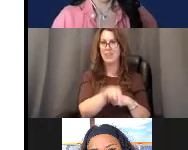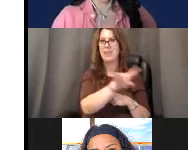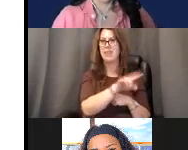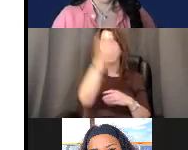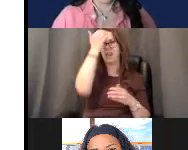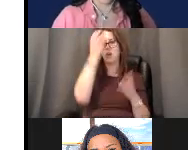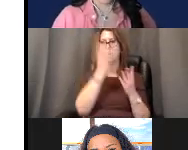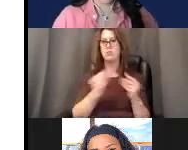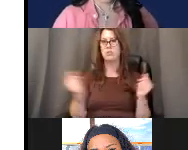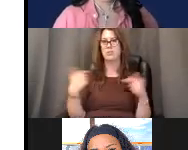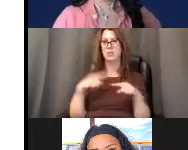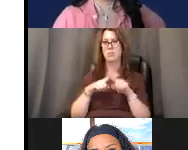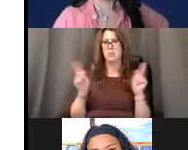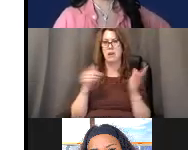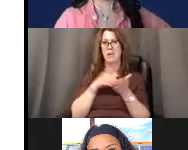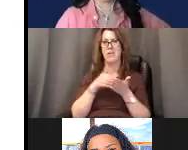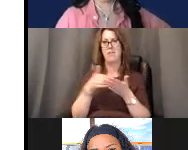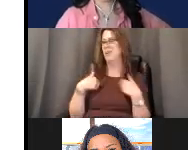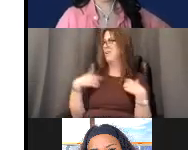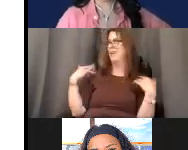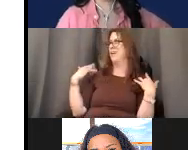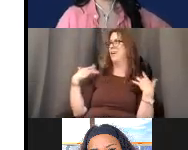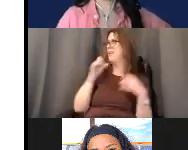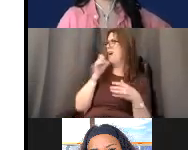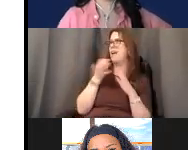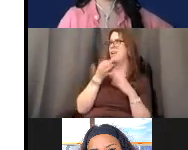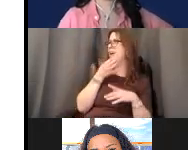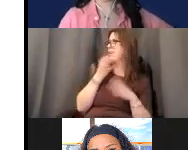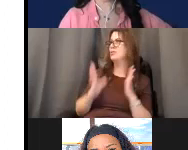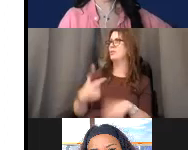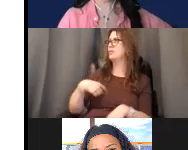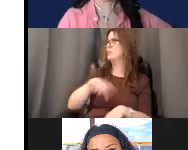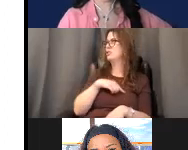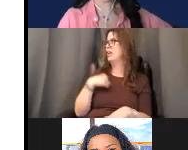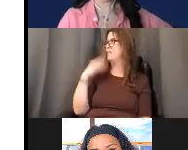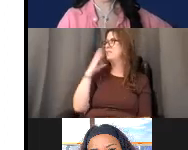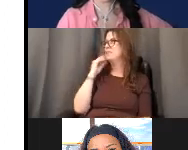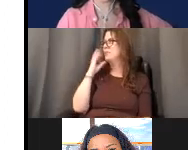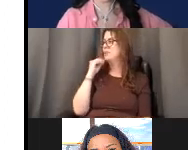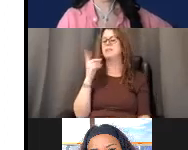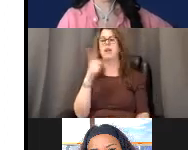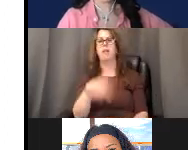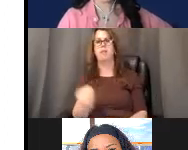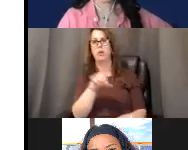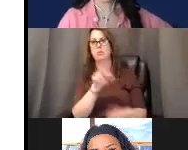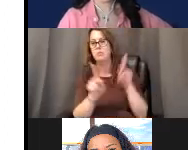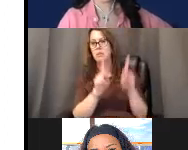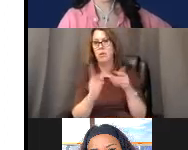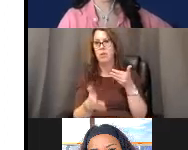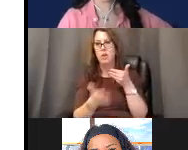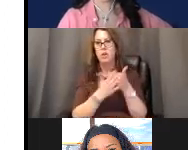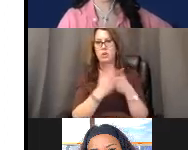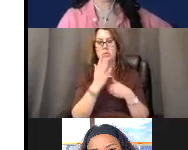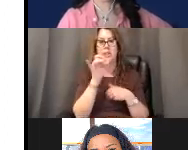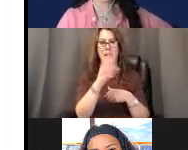not being experts. We all have experiences. And so really thinking about those who are closest to the issue have the solutions. They have experience, they